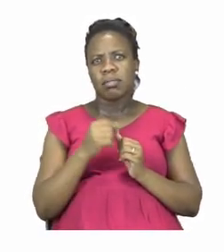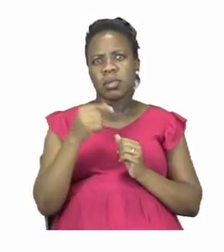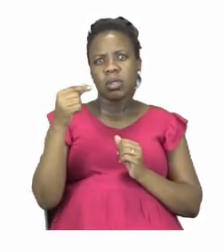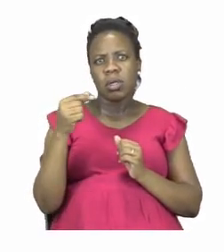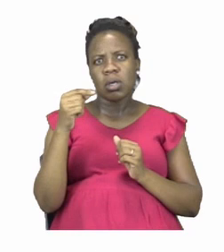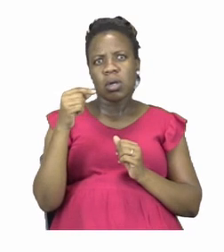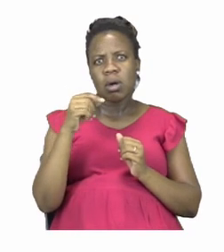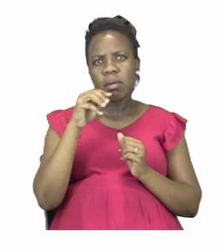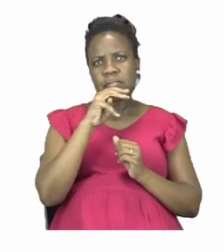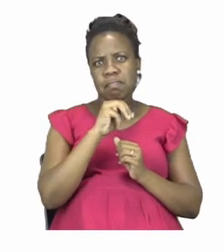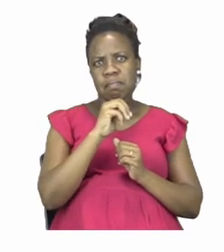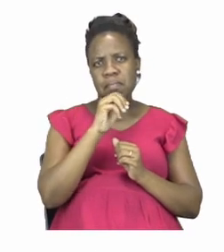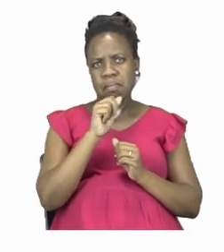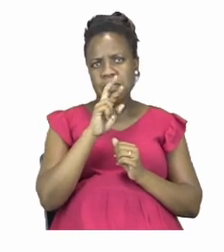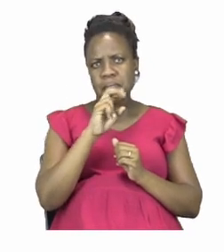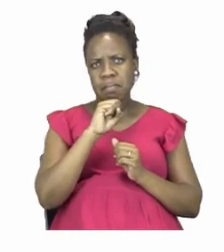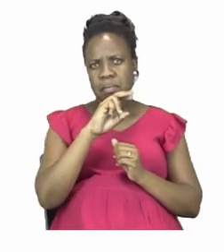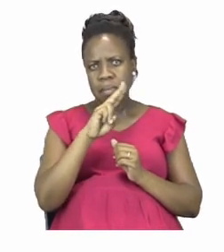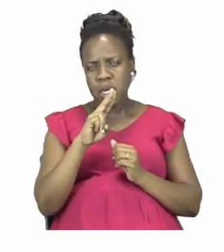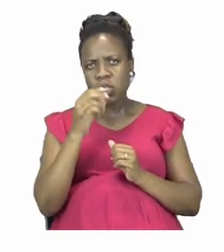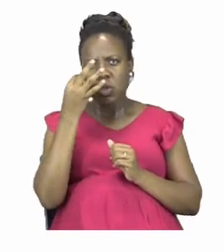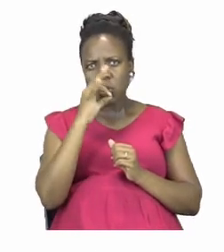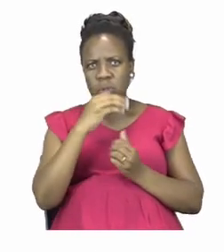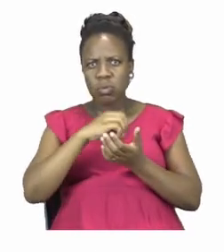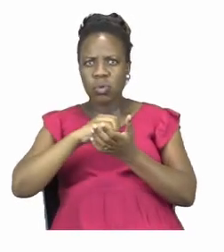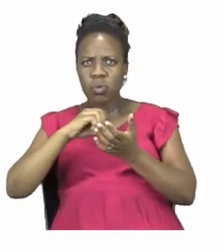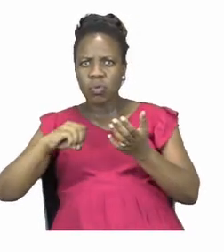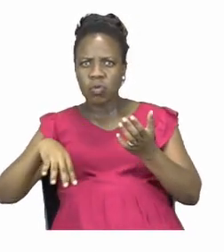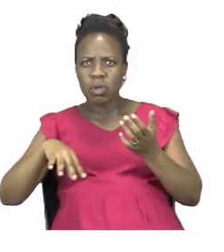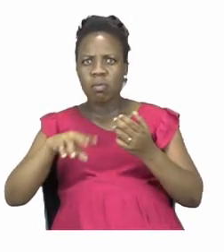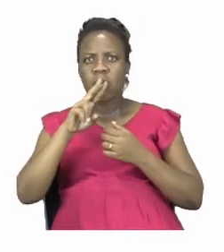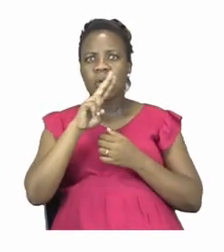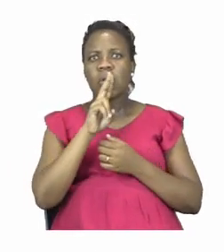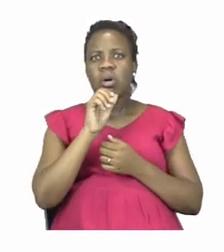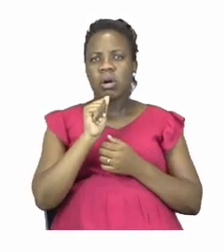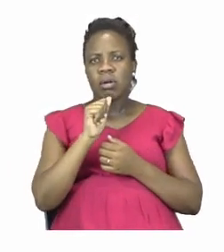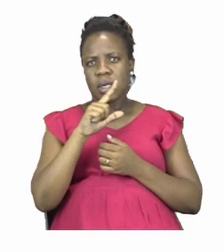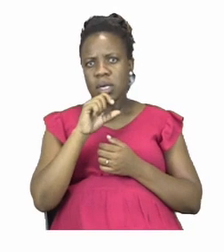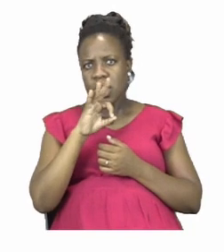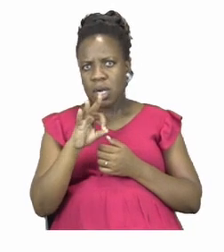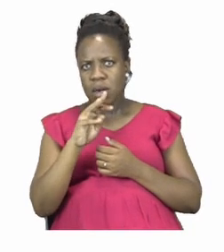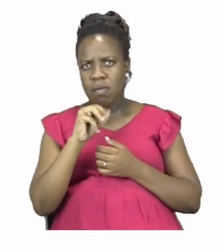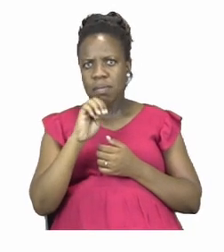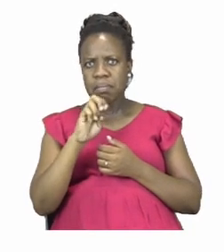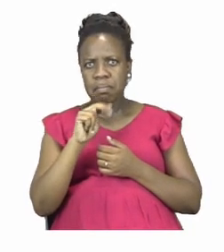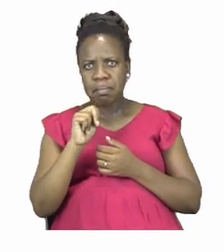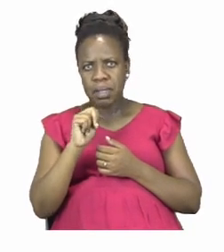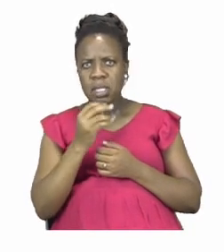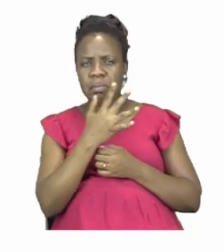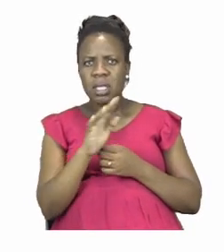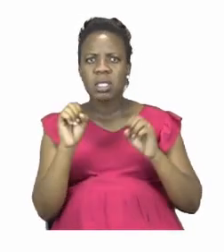were planted all together? So there you have to add them all up. Number